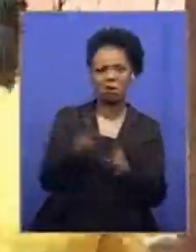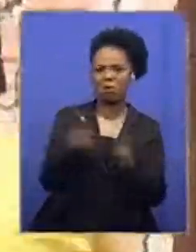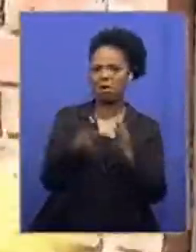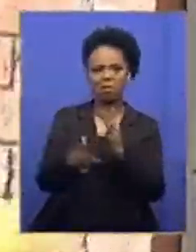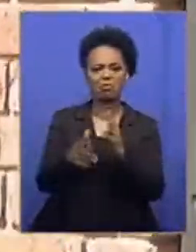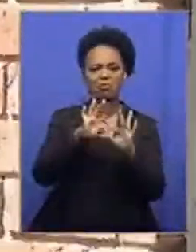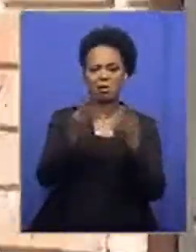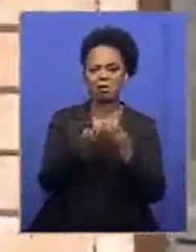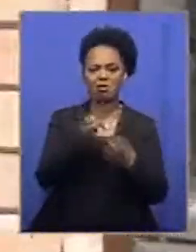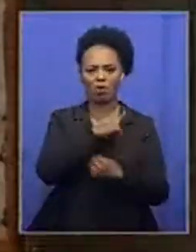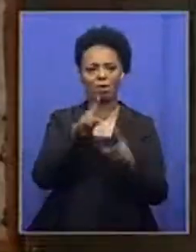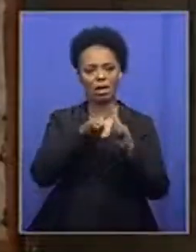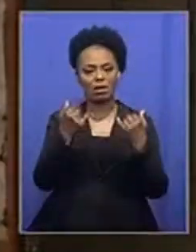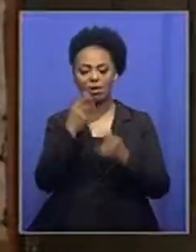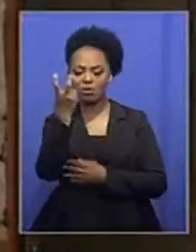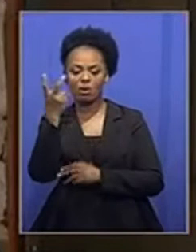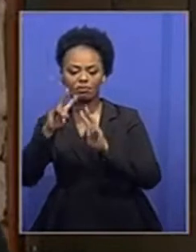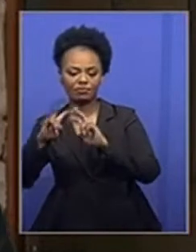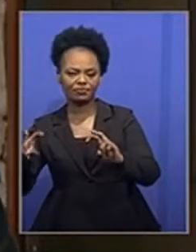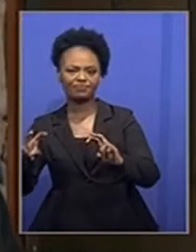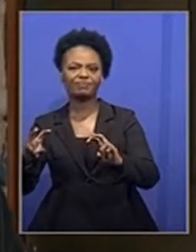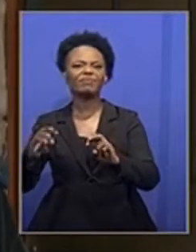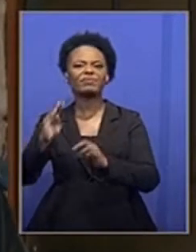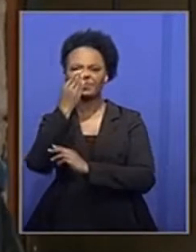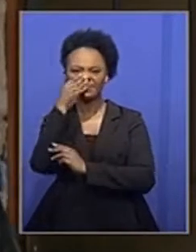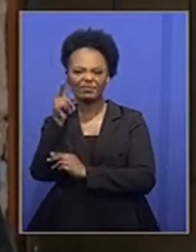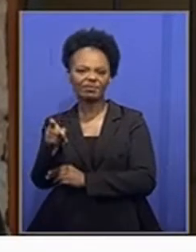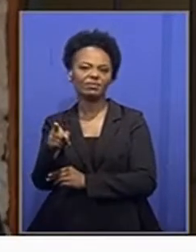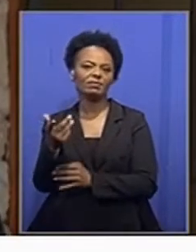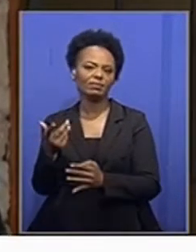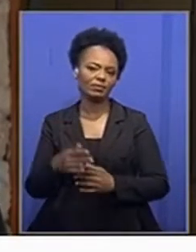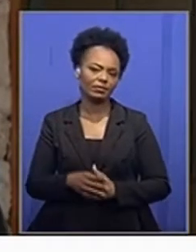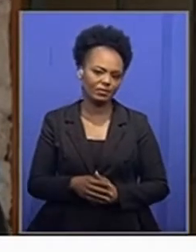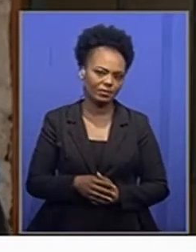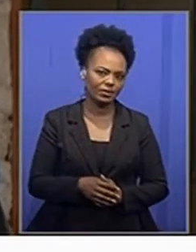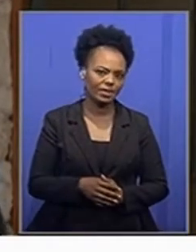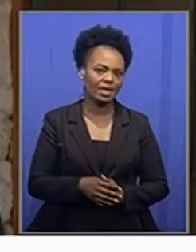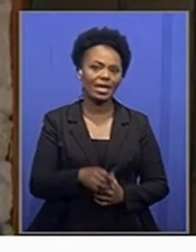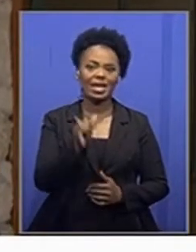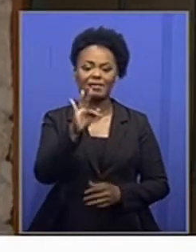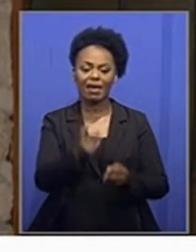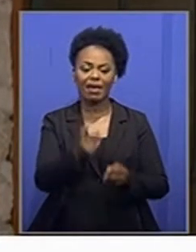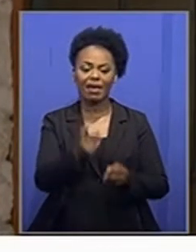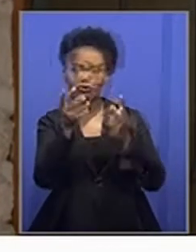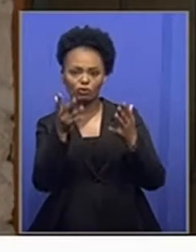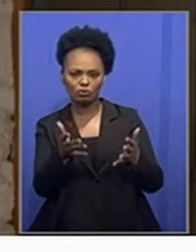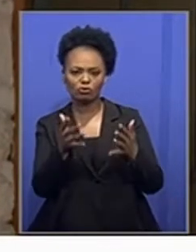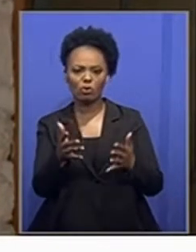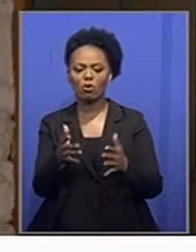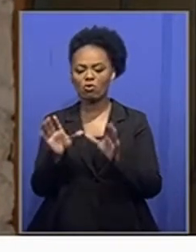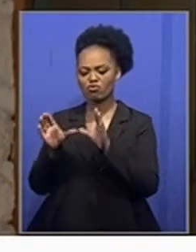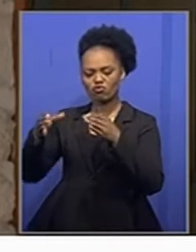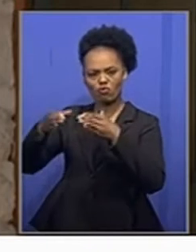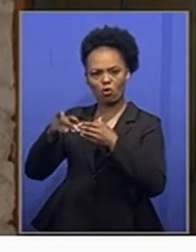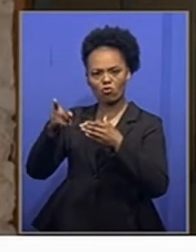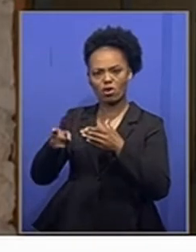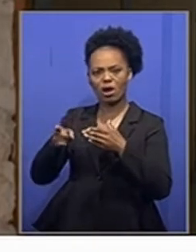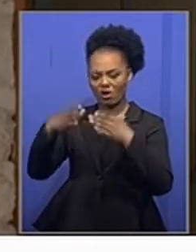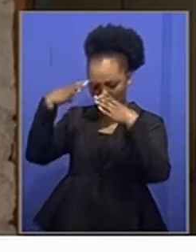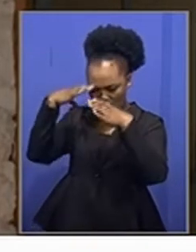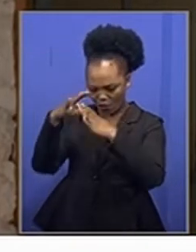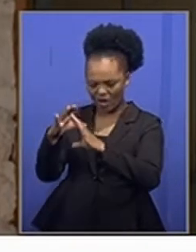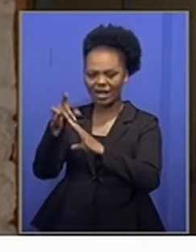so tsejwe, letsholo la go batla babolai le se le simollotse. Fitlhela ga kana re tla tseba gore ga o na le polao ya mofuta re tla ba le